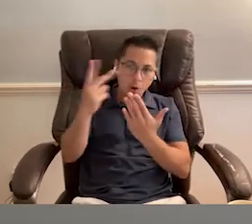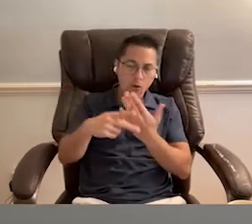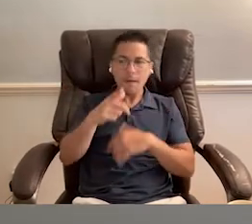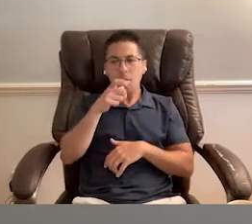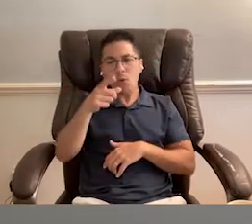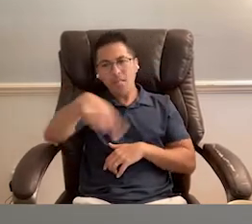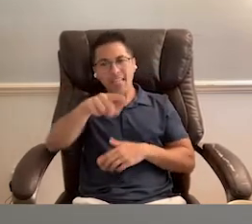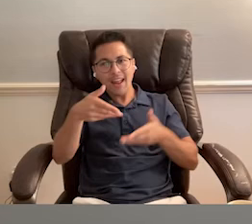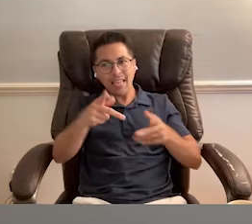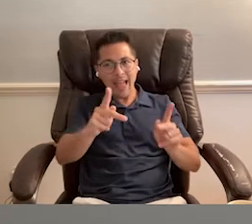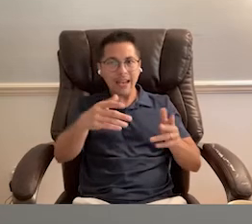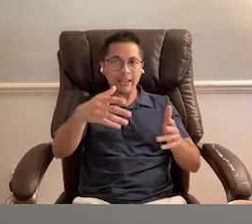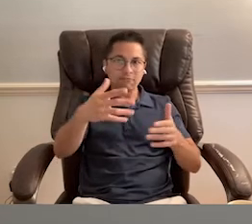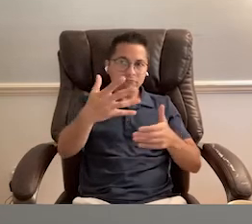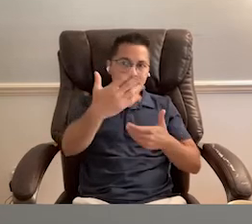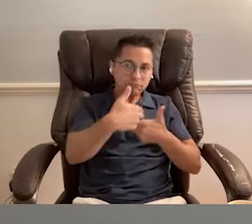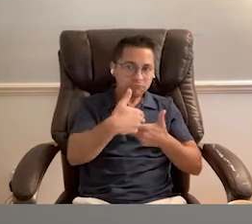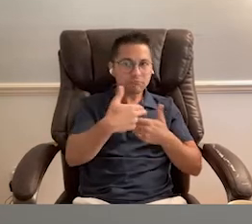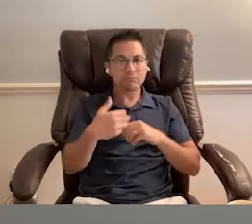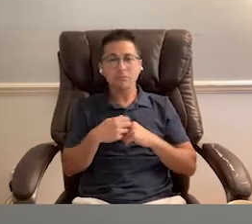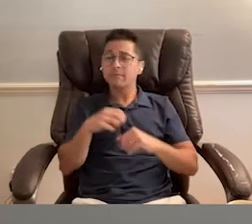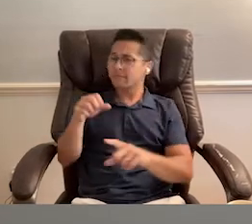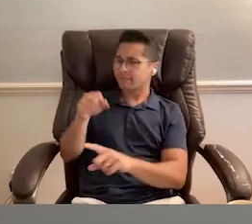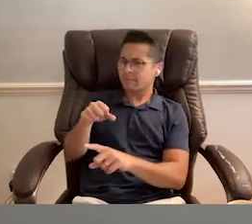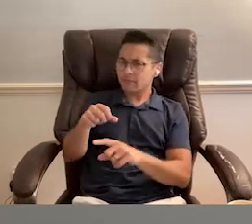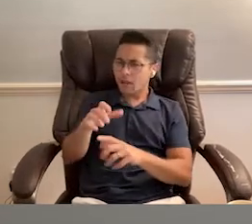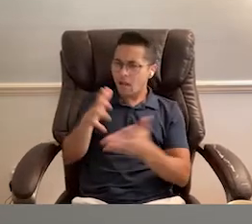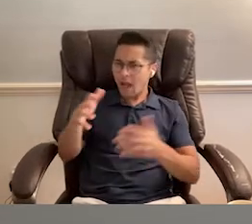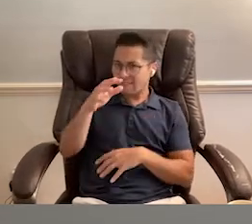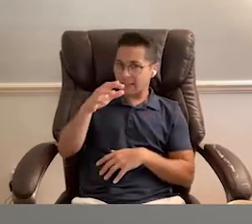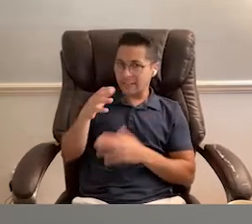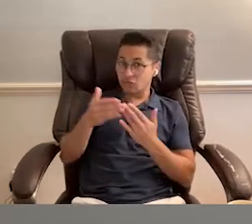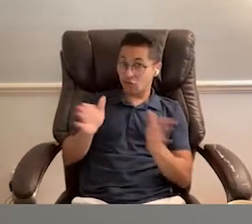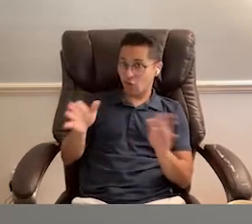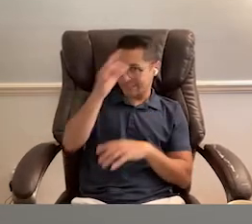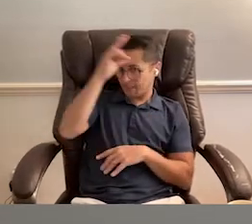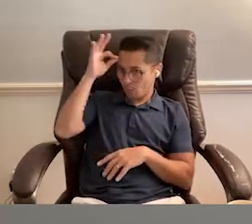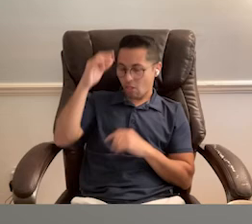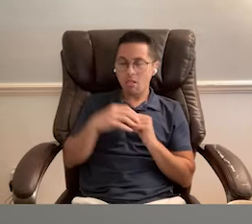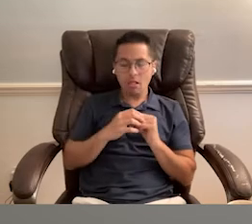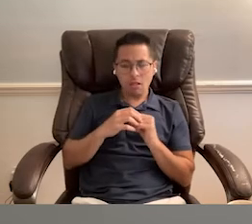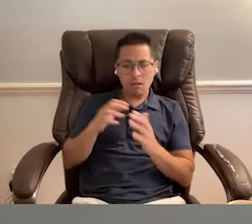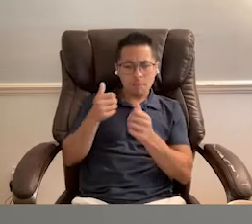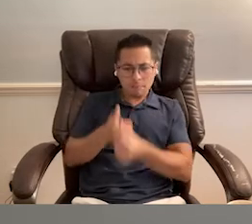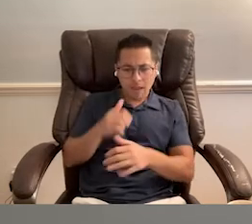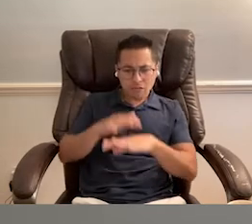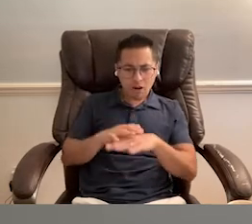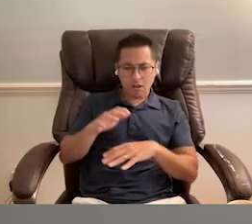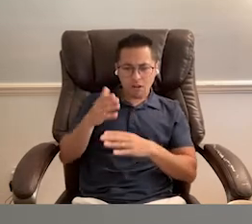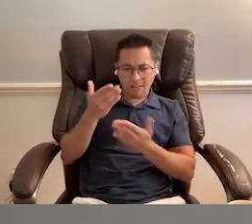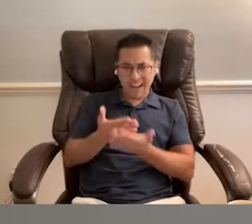in and which programs they let them into. Am I making sense? Yes, well, a lot of it in Seminole anyway, a lot of it is based on the fact